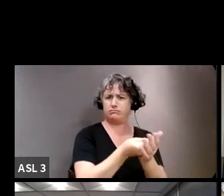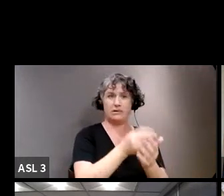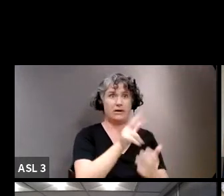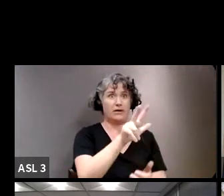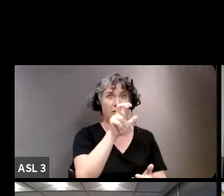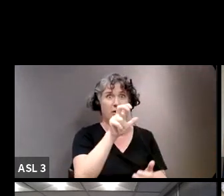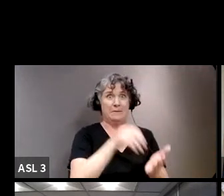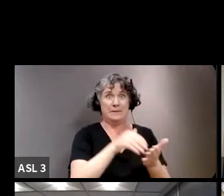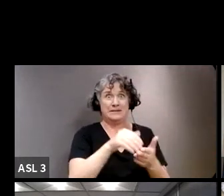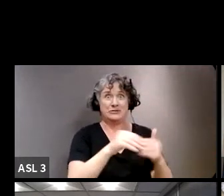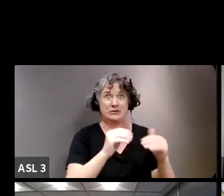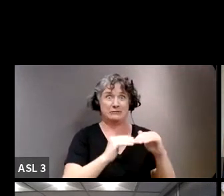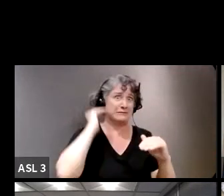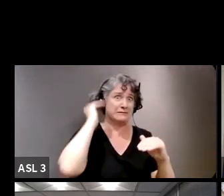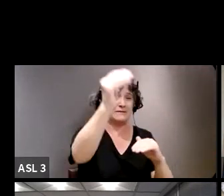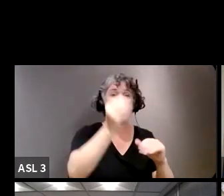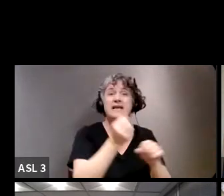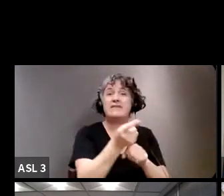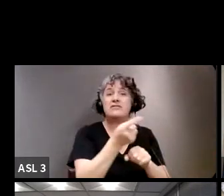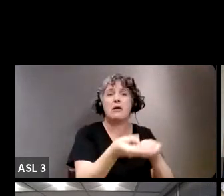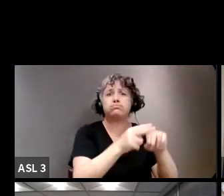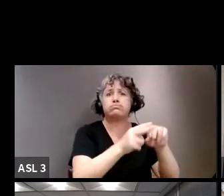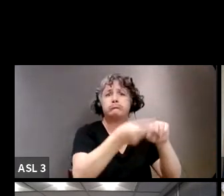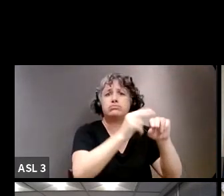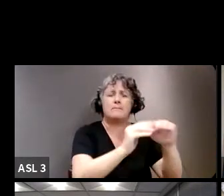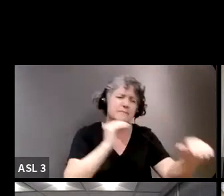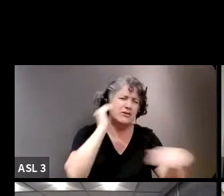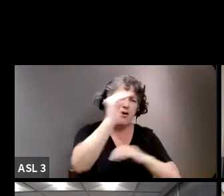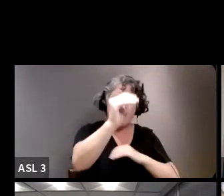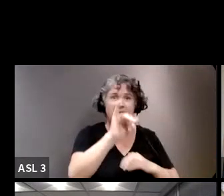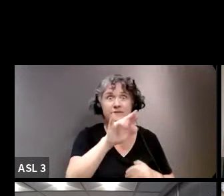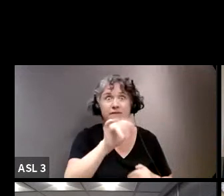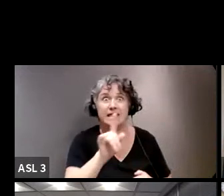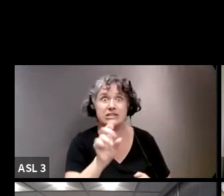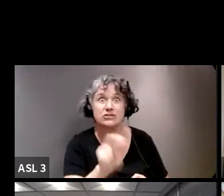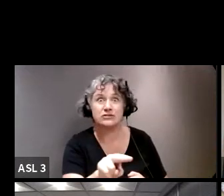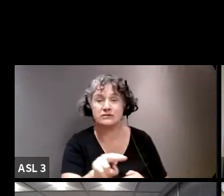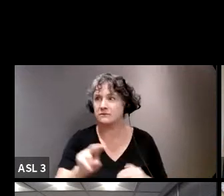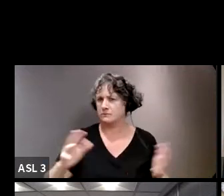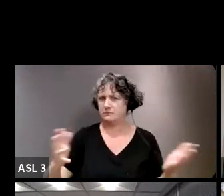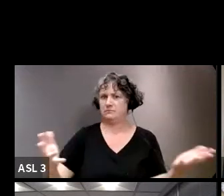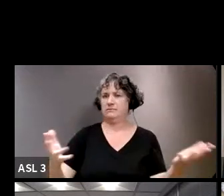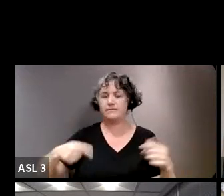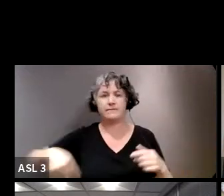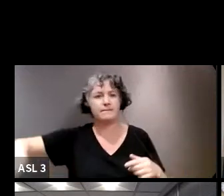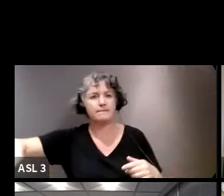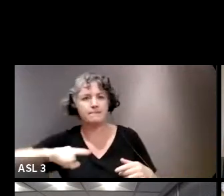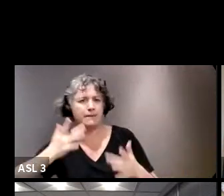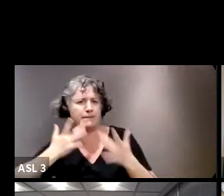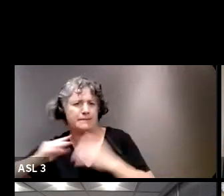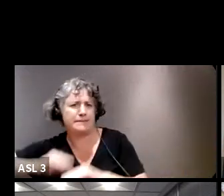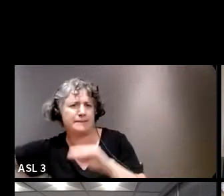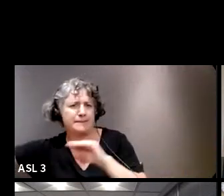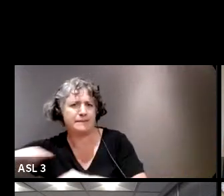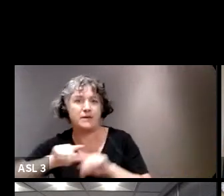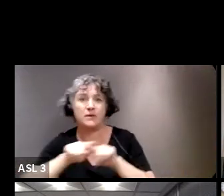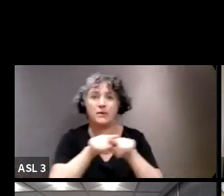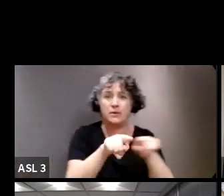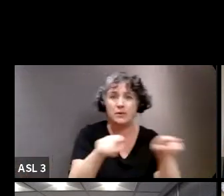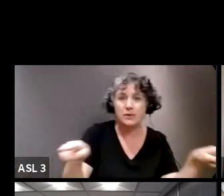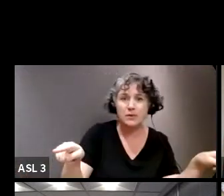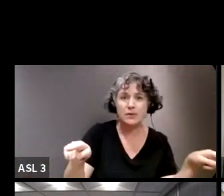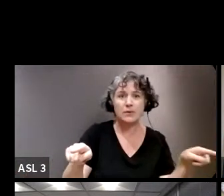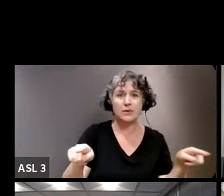beyond inflation increases every single year a power granted by the board on which all of you sit and are a result of your own